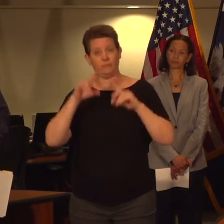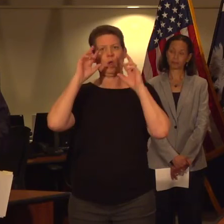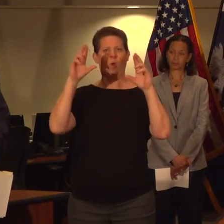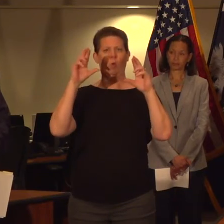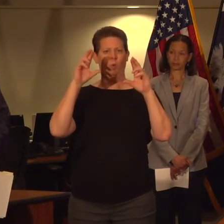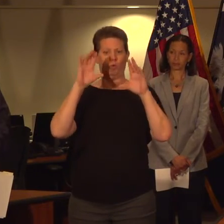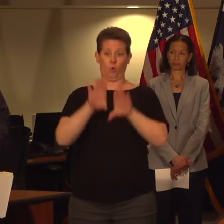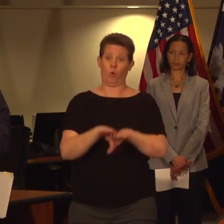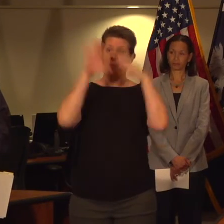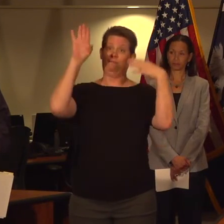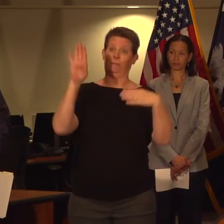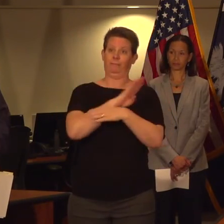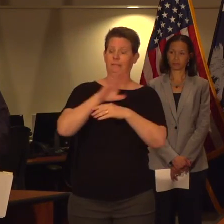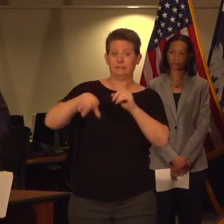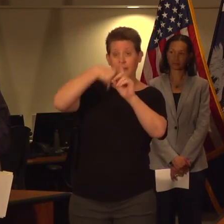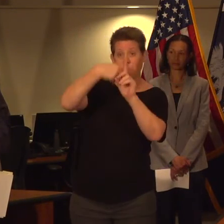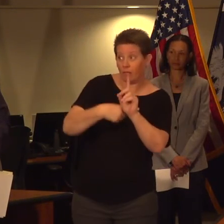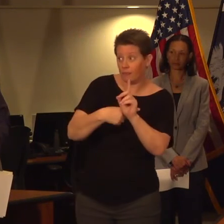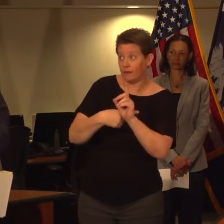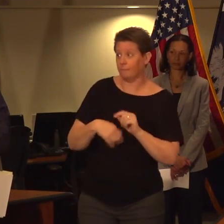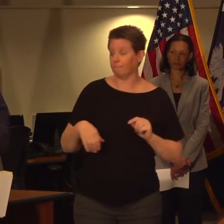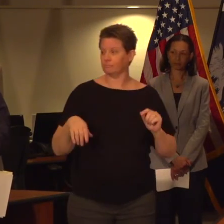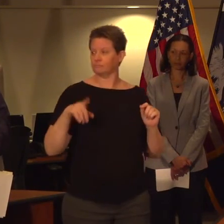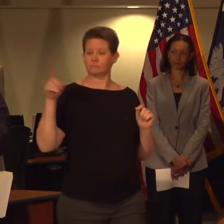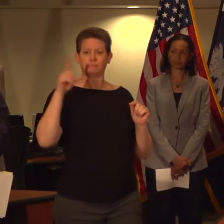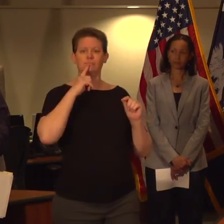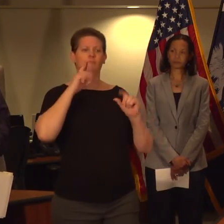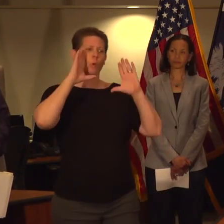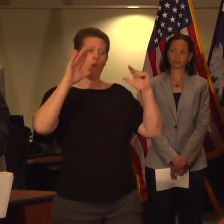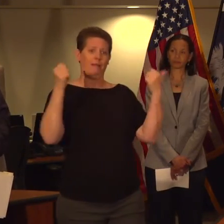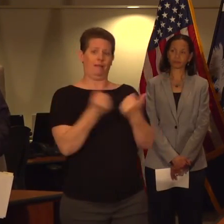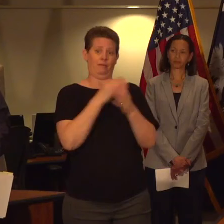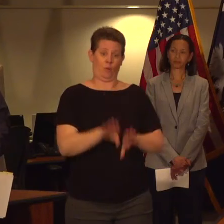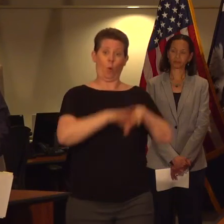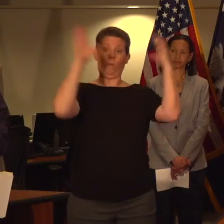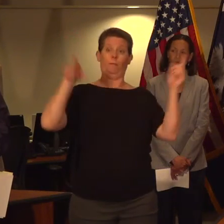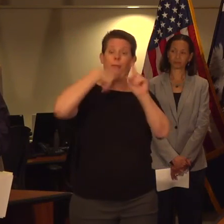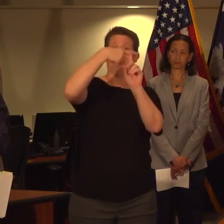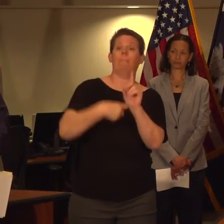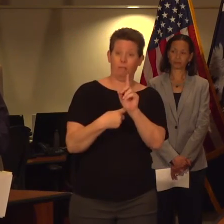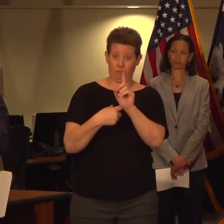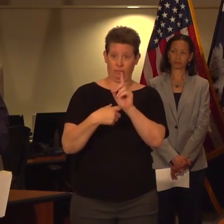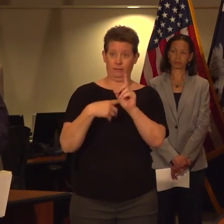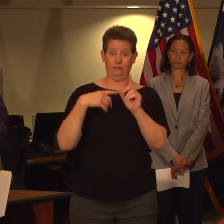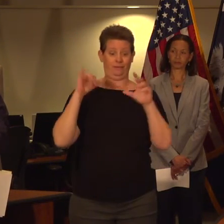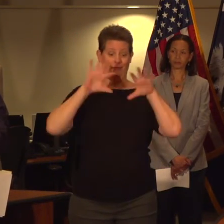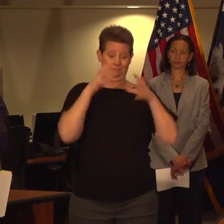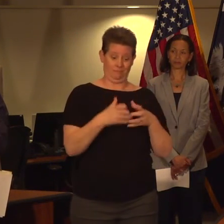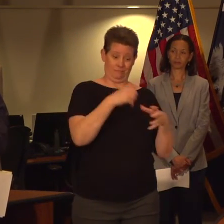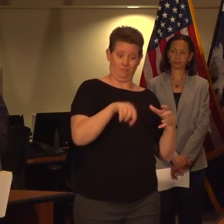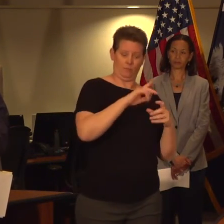business in a month and that this task force I'm sorry. You've said that you hope everything's open in a month and that the task force will be in effect for a